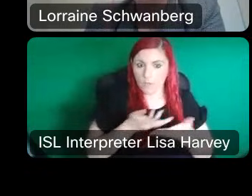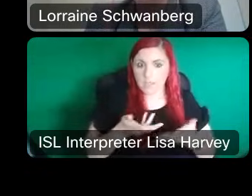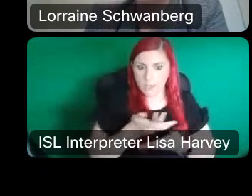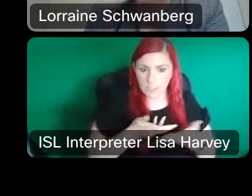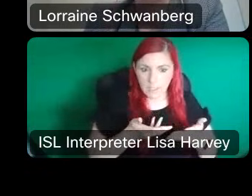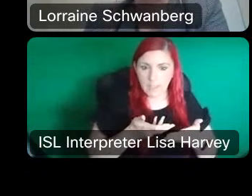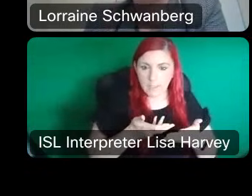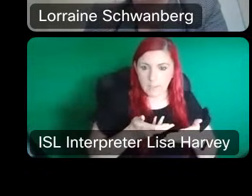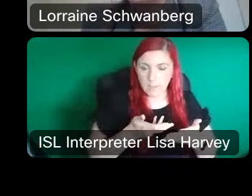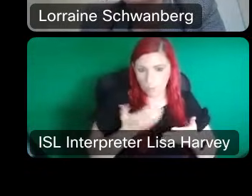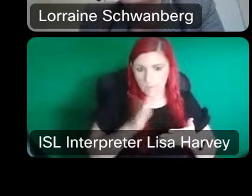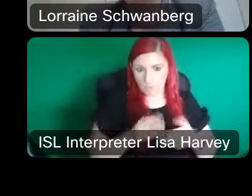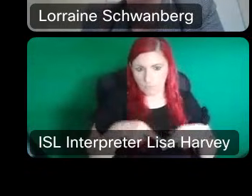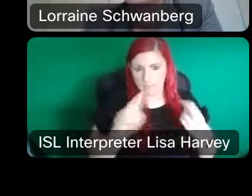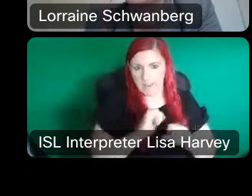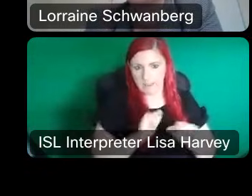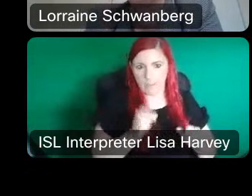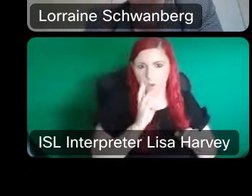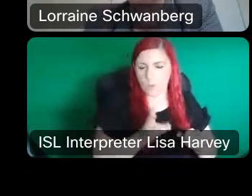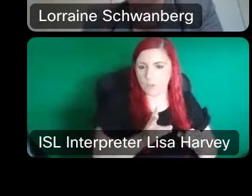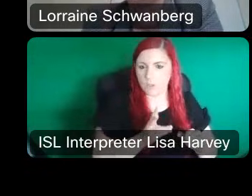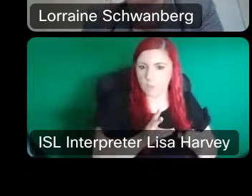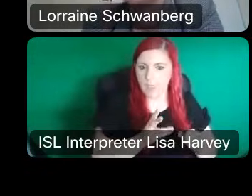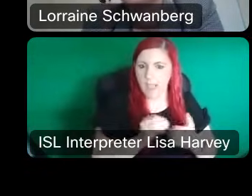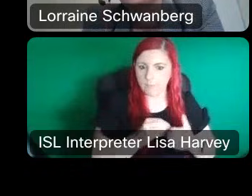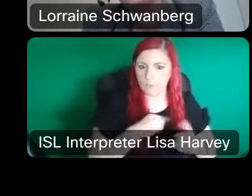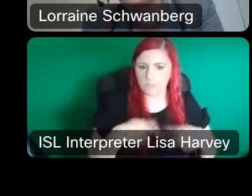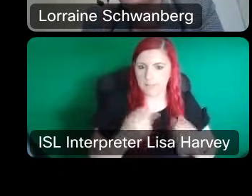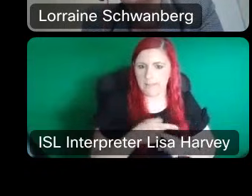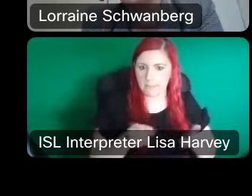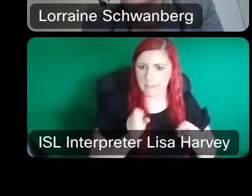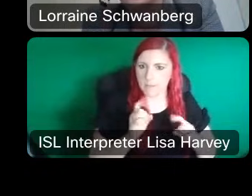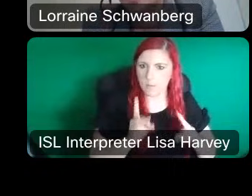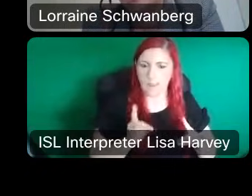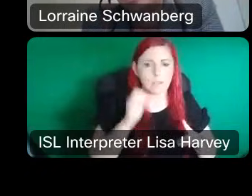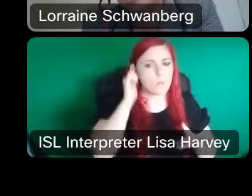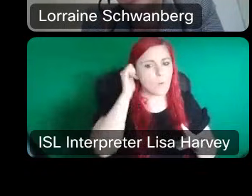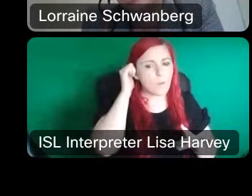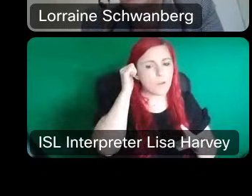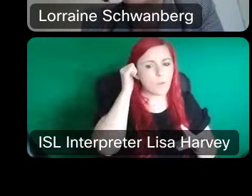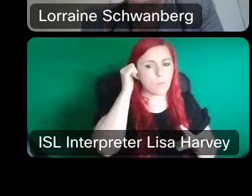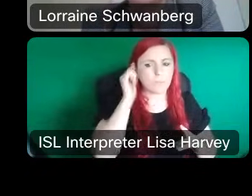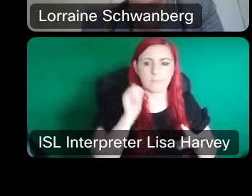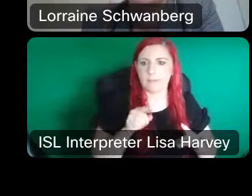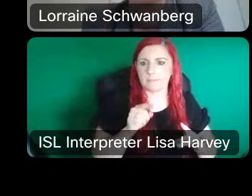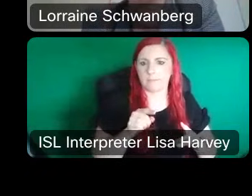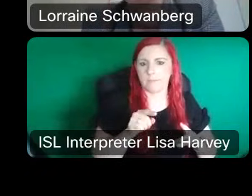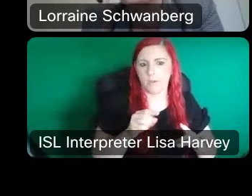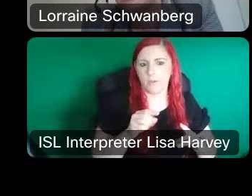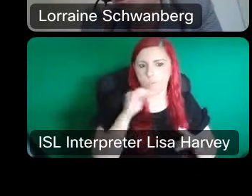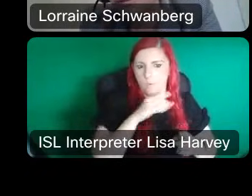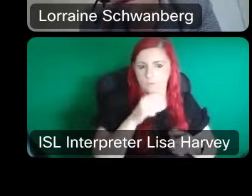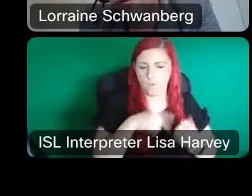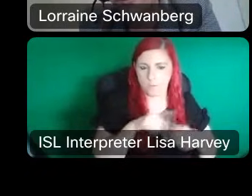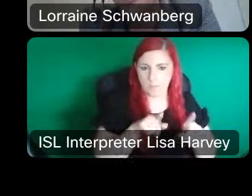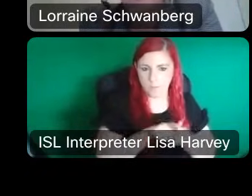to be respectful of that, and that is okay. You know, a key piece for us is around documenting that and being very clear that